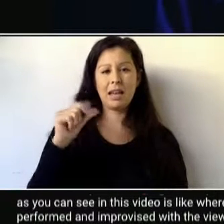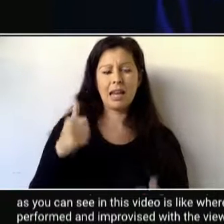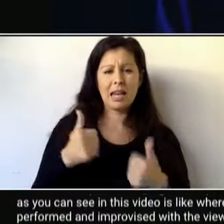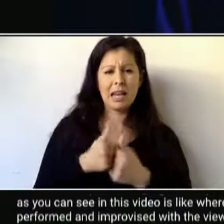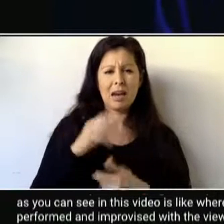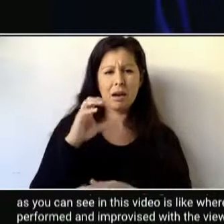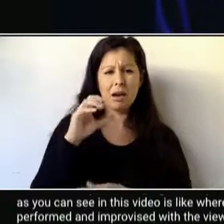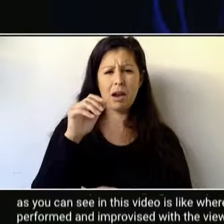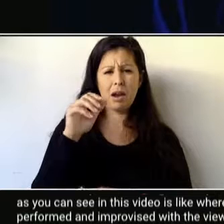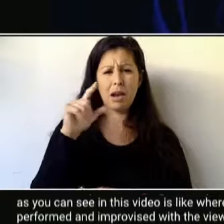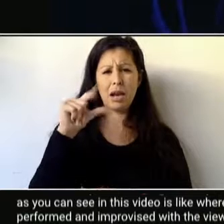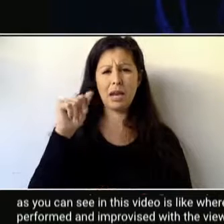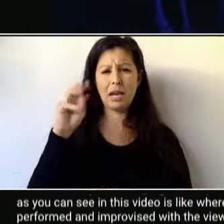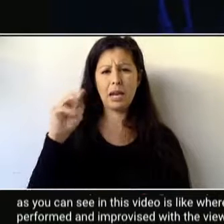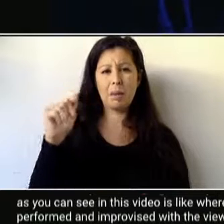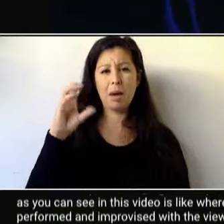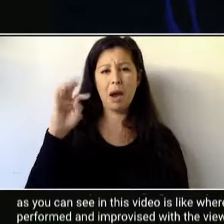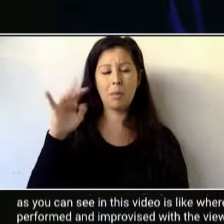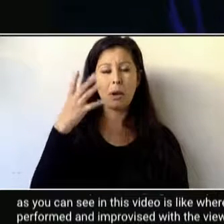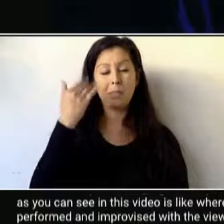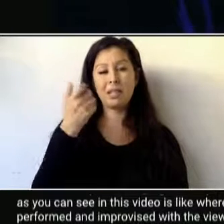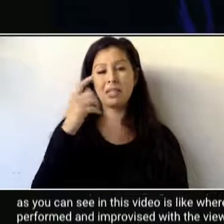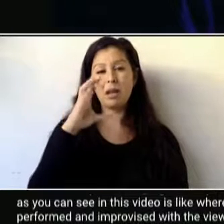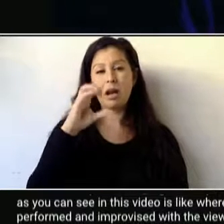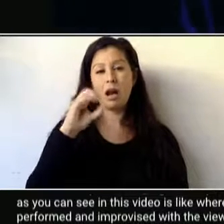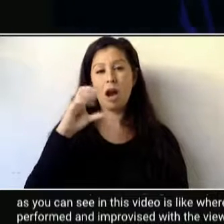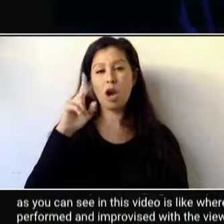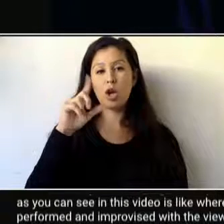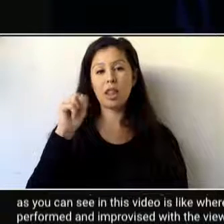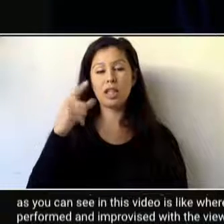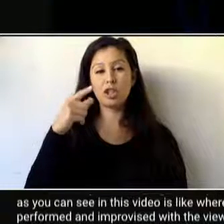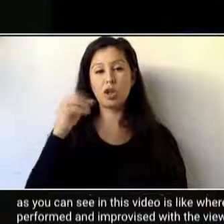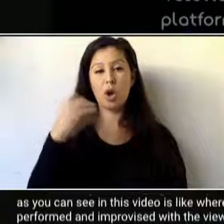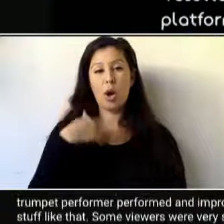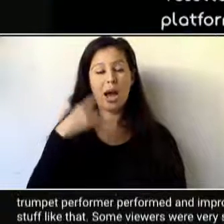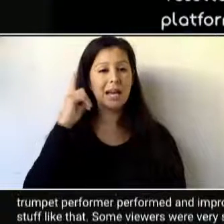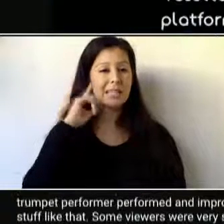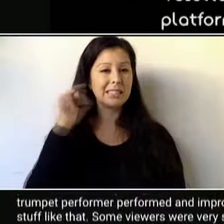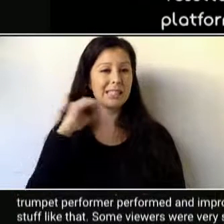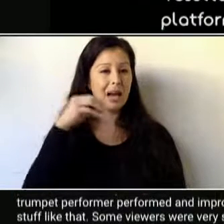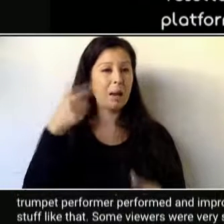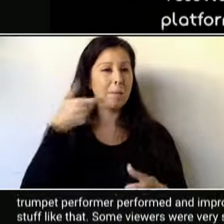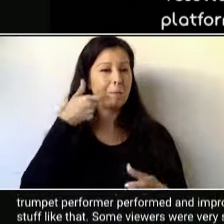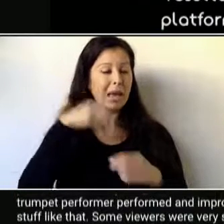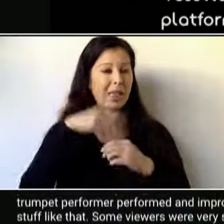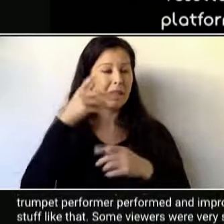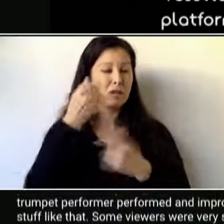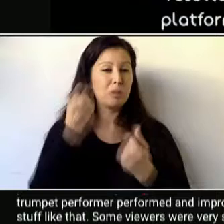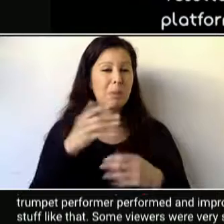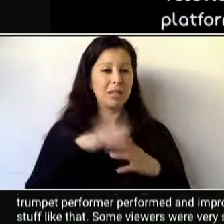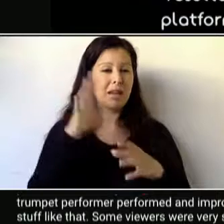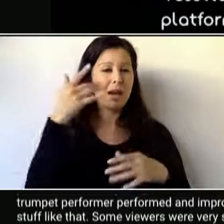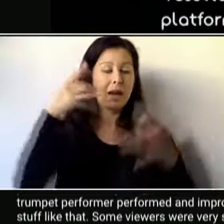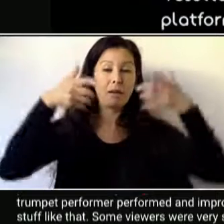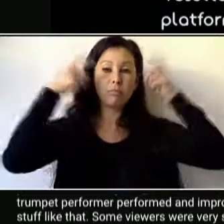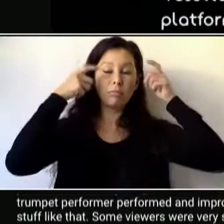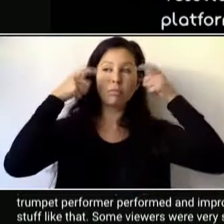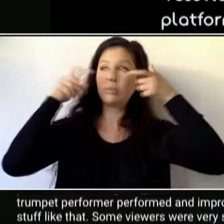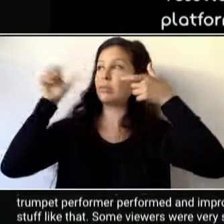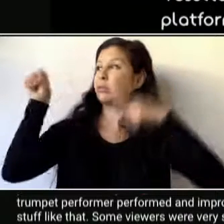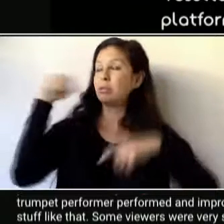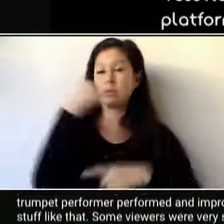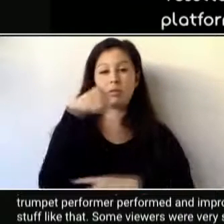because the Oculus Go had mics on them, were sound reactive. So based on how their heads were turning, their experience of